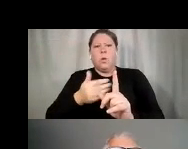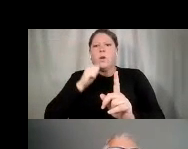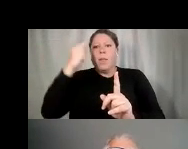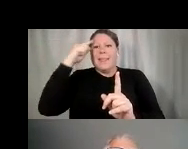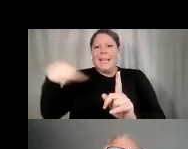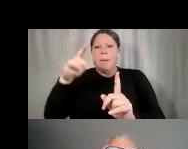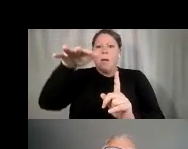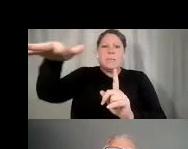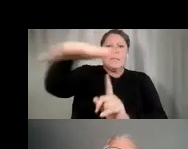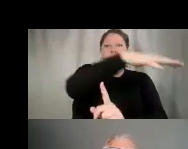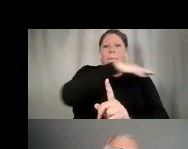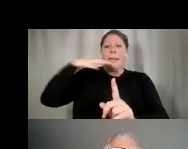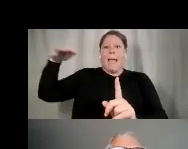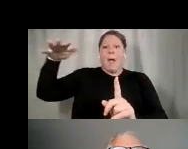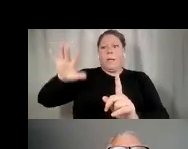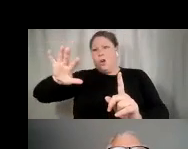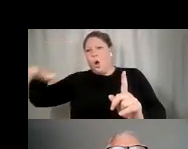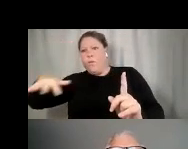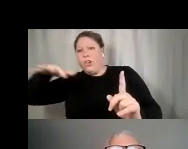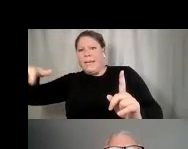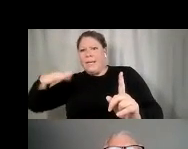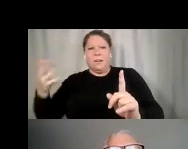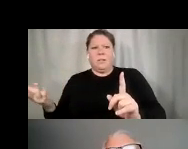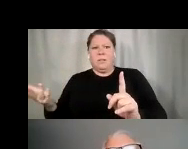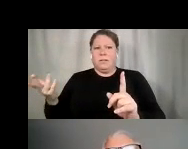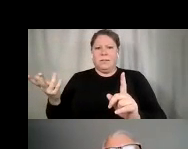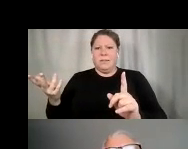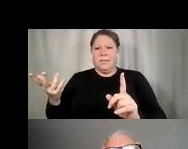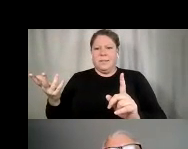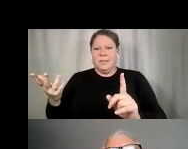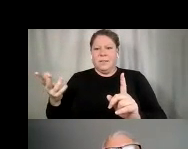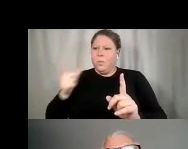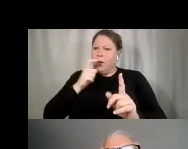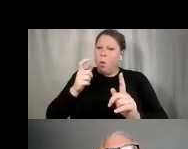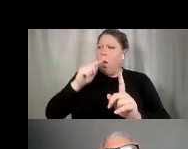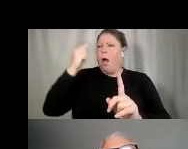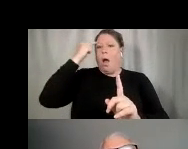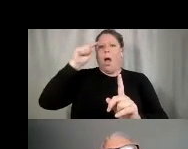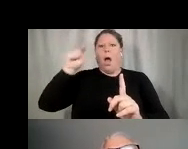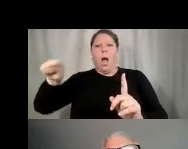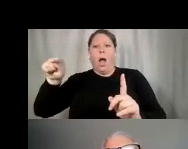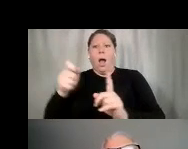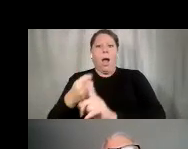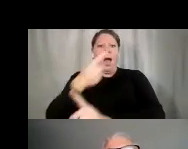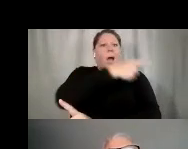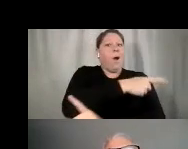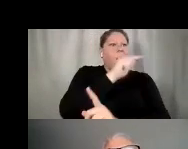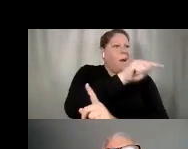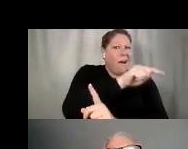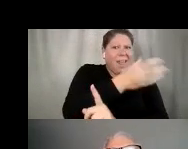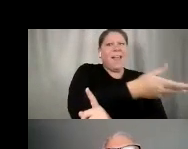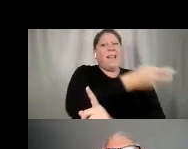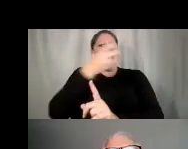that we don't bring into the solution making process. And so